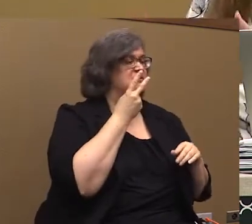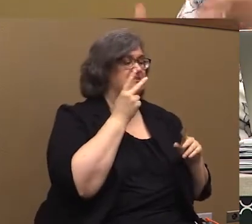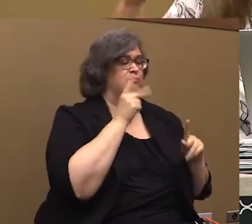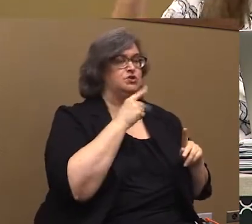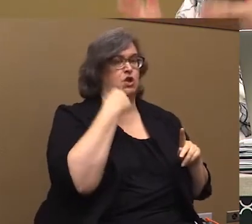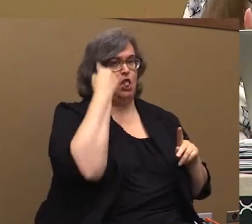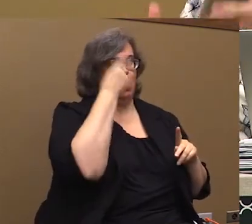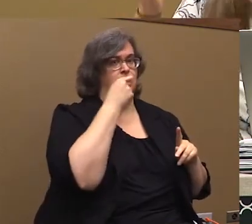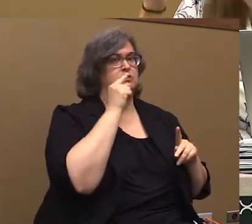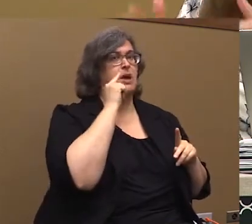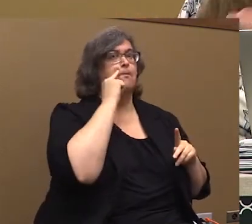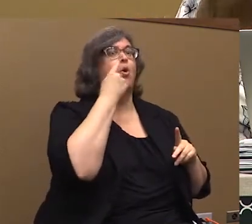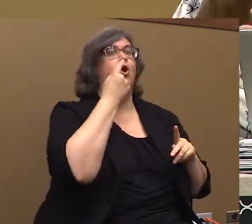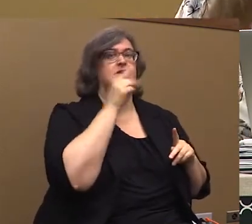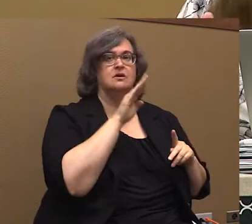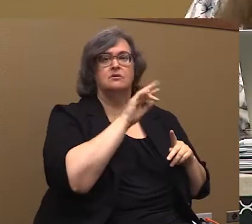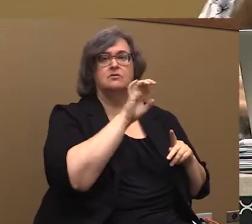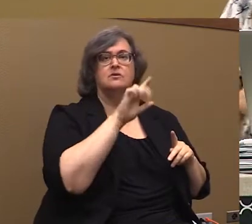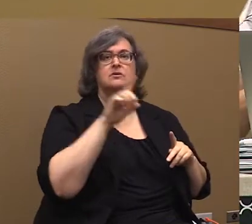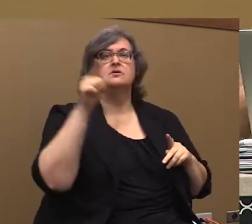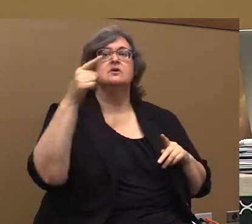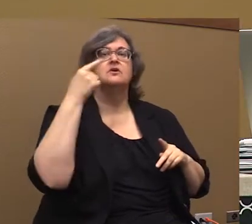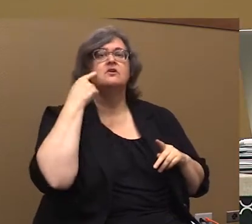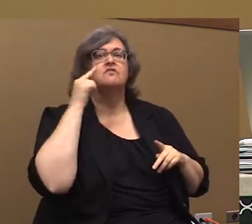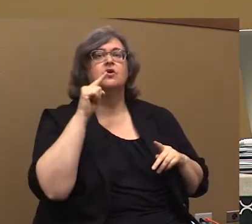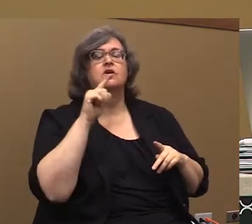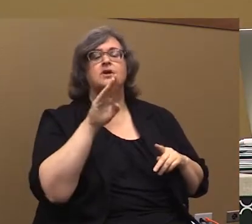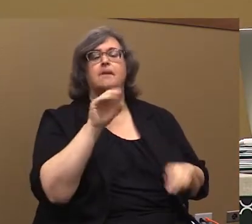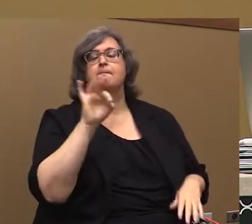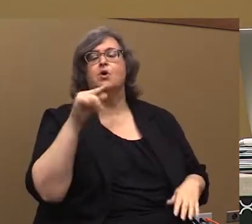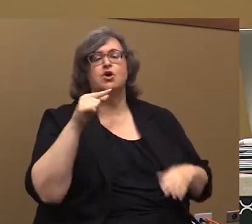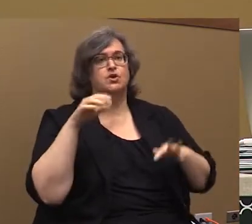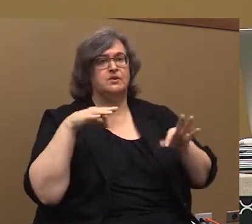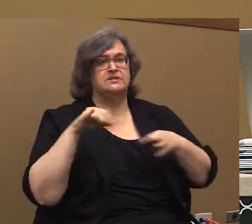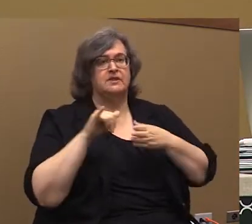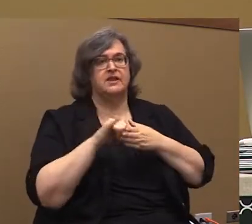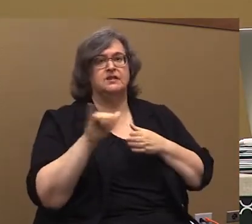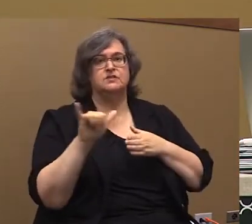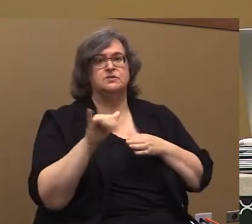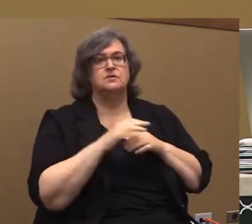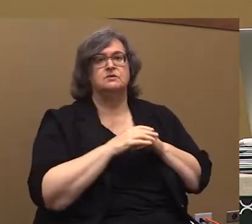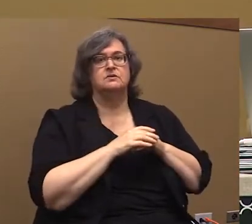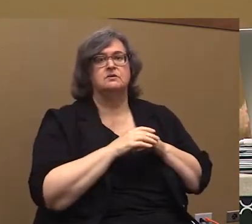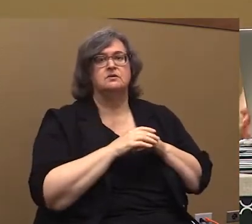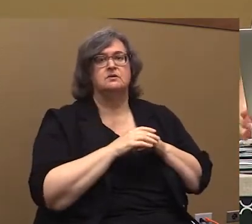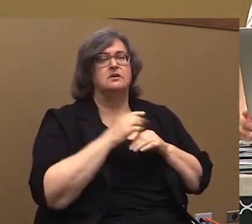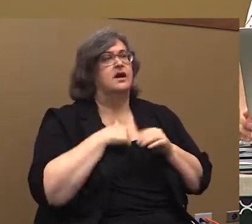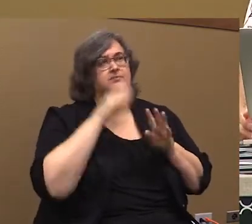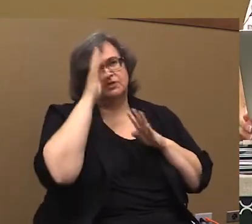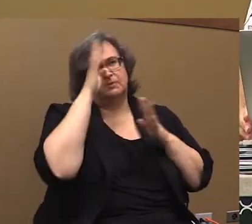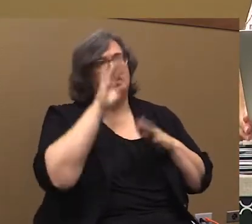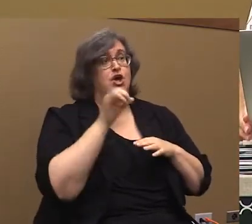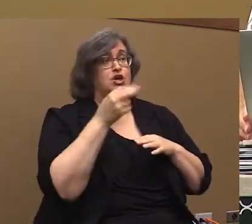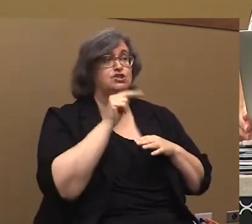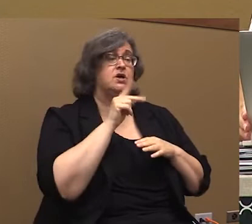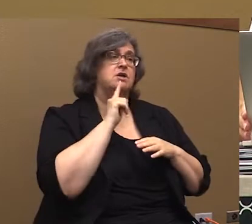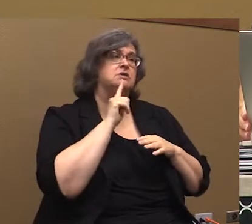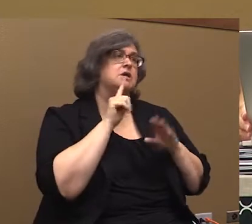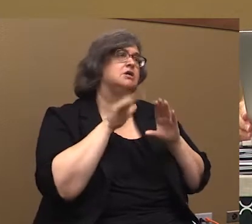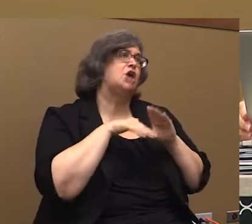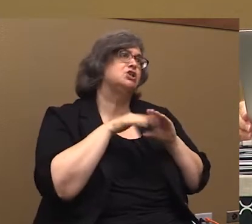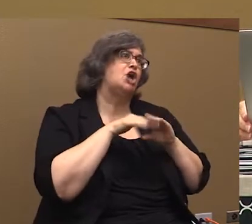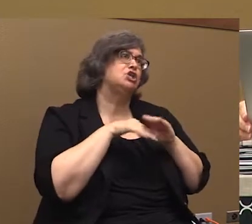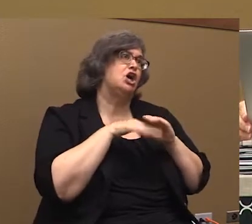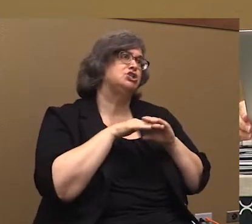see their face looks this way, or I can see that they look bored. Maybe like for